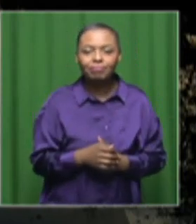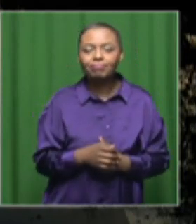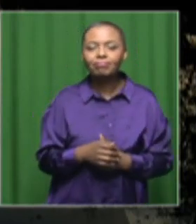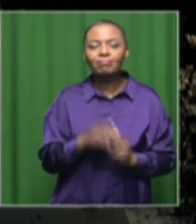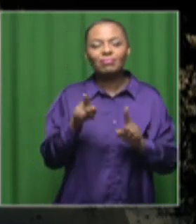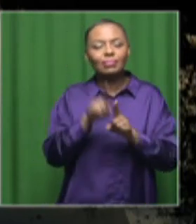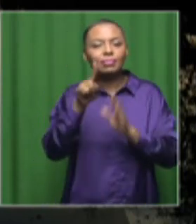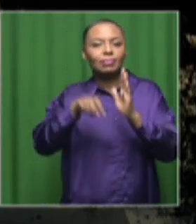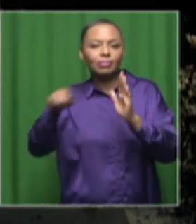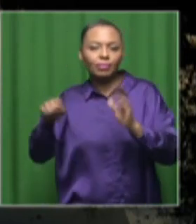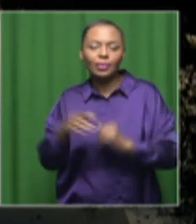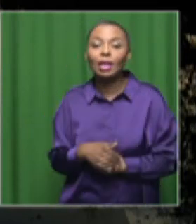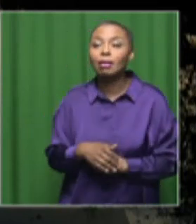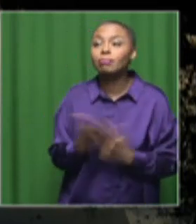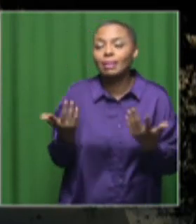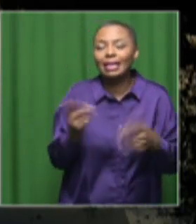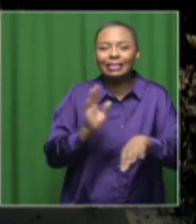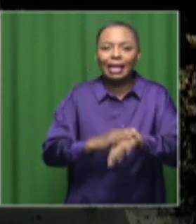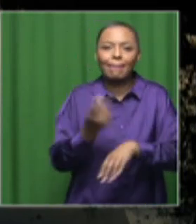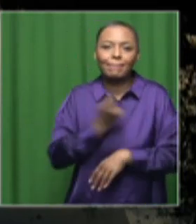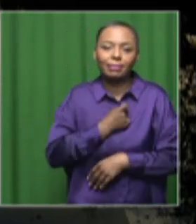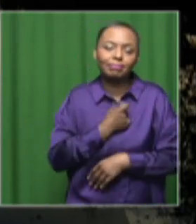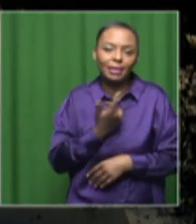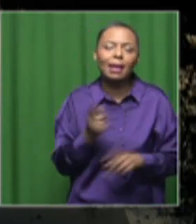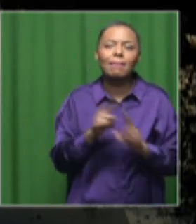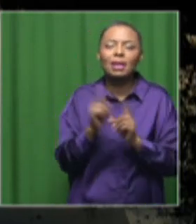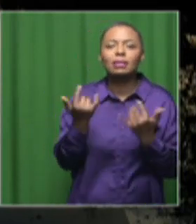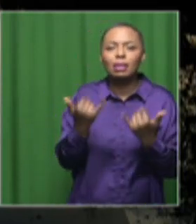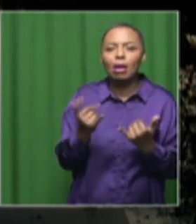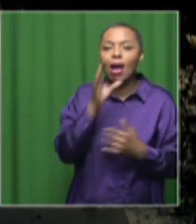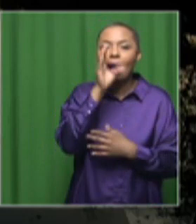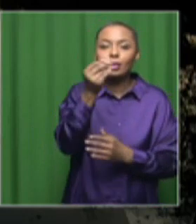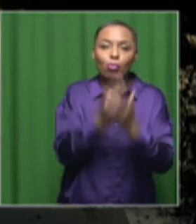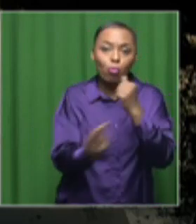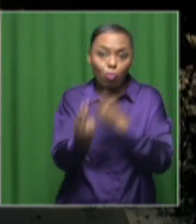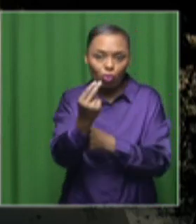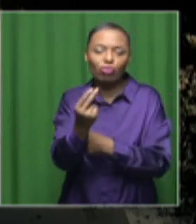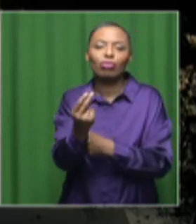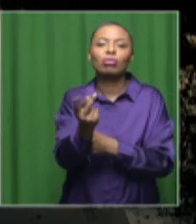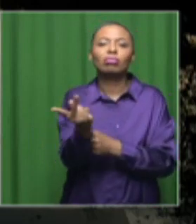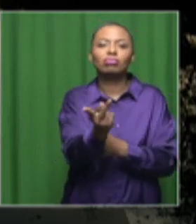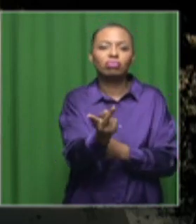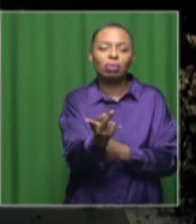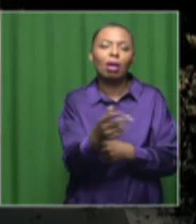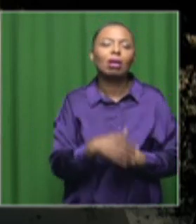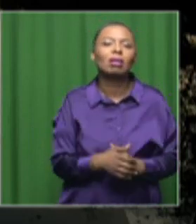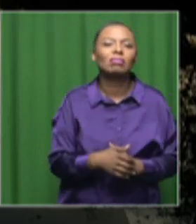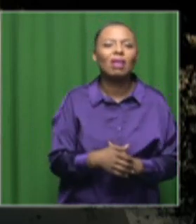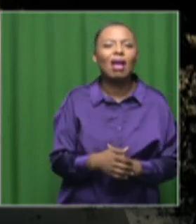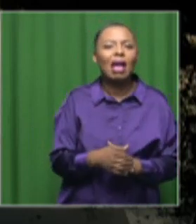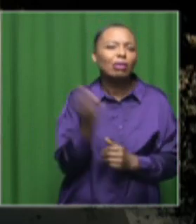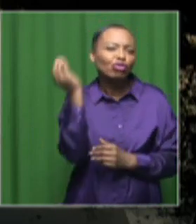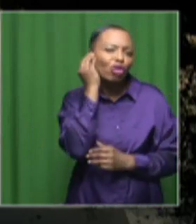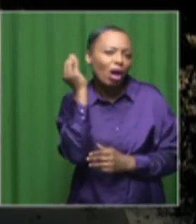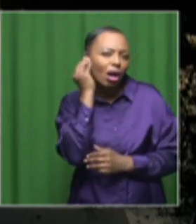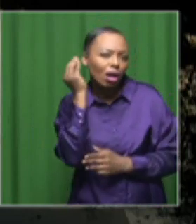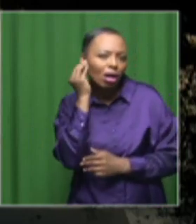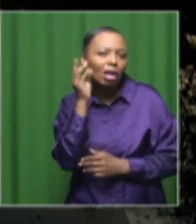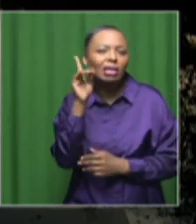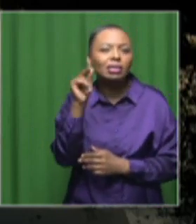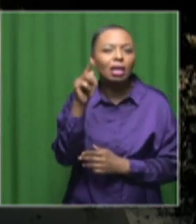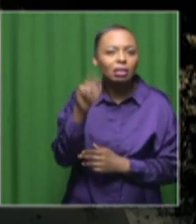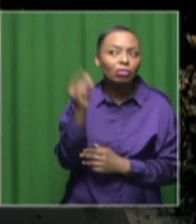we are running out of time very quickly. So I quickly just want to ask both of you with regard to the data that shows that South